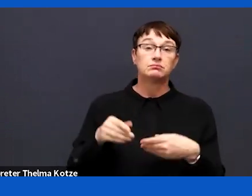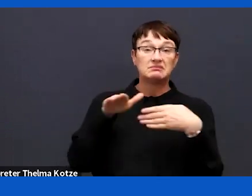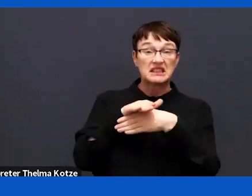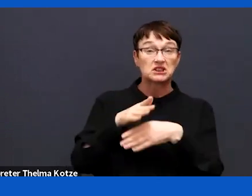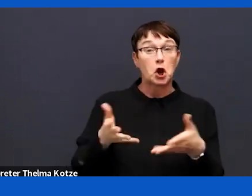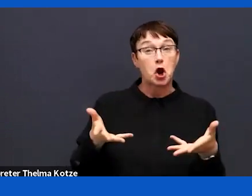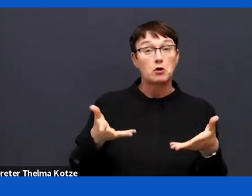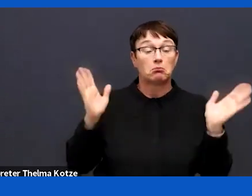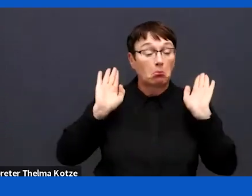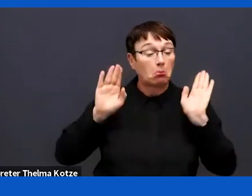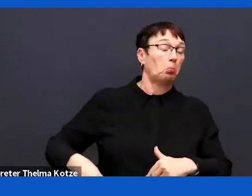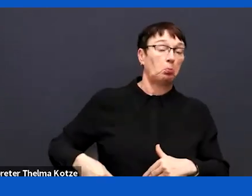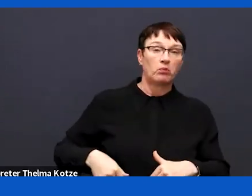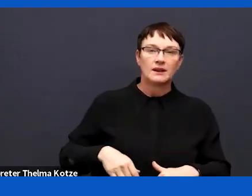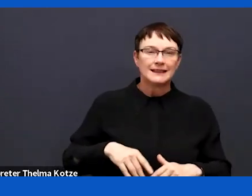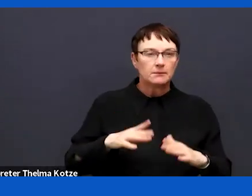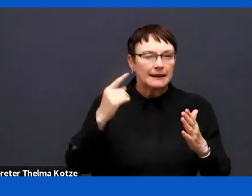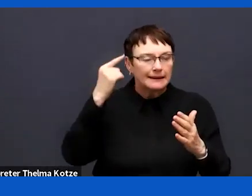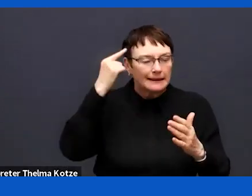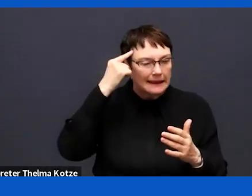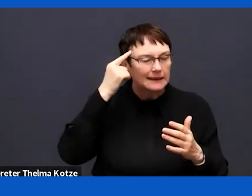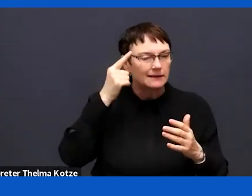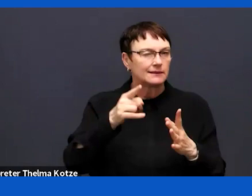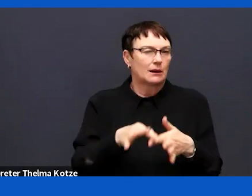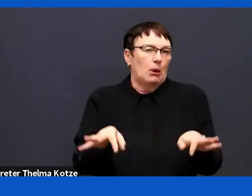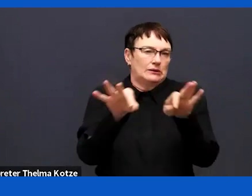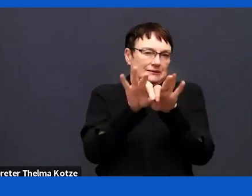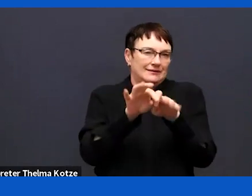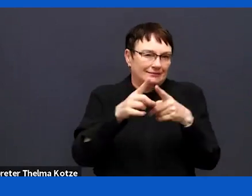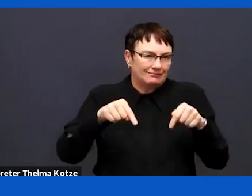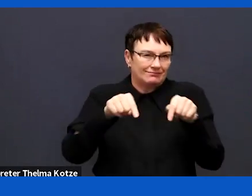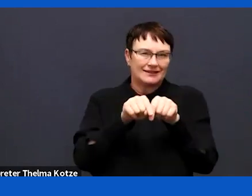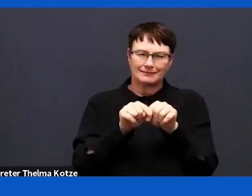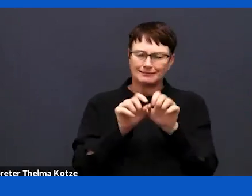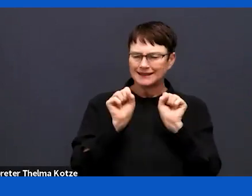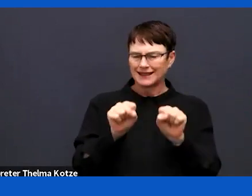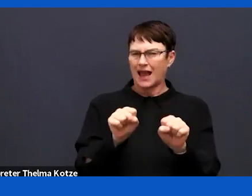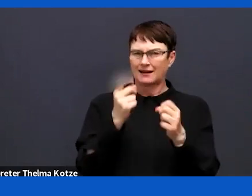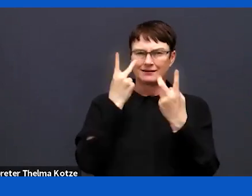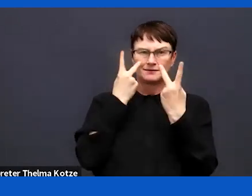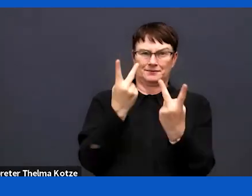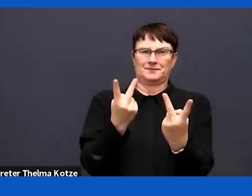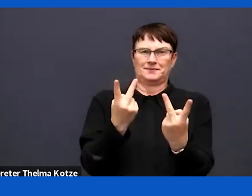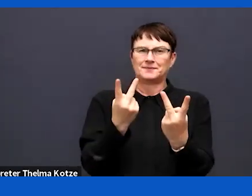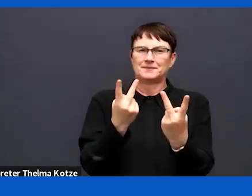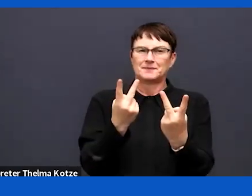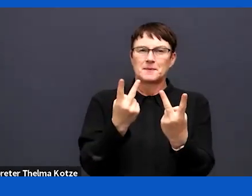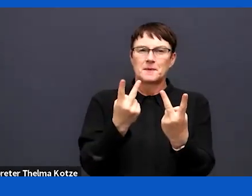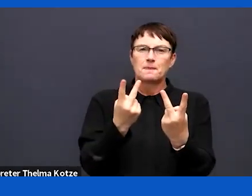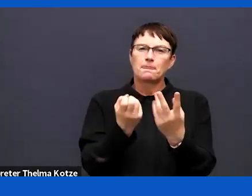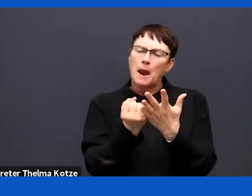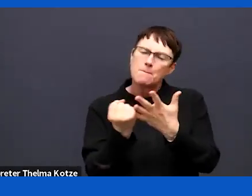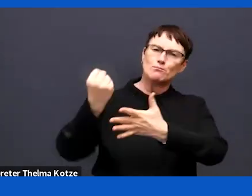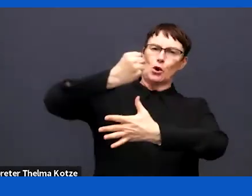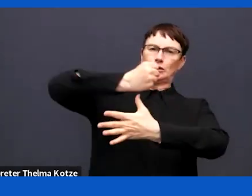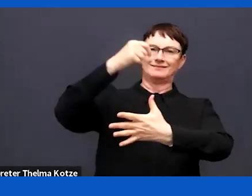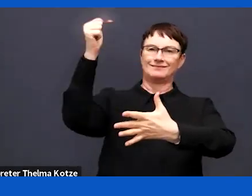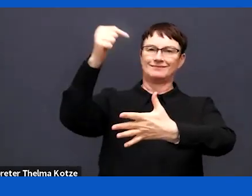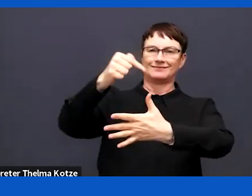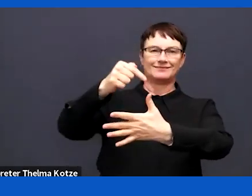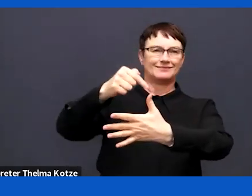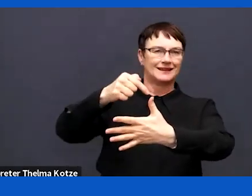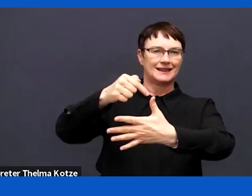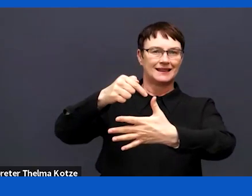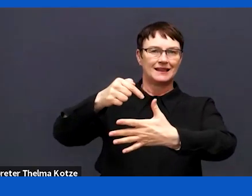often focus in these conversations around web accessibility, which is obviously really key because it's often the first encounter you have with an organization